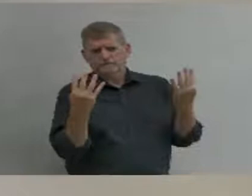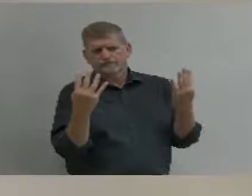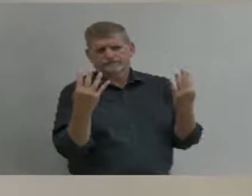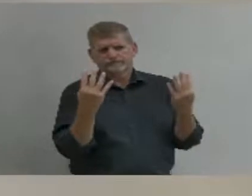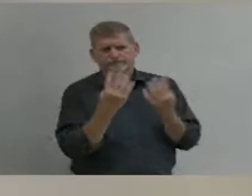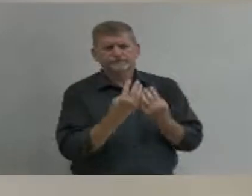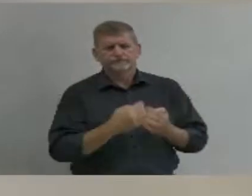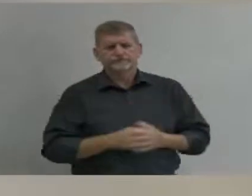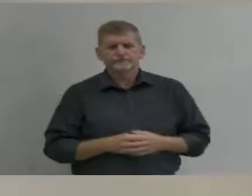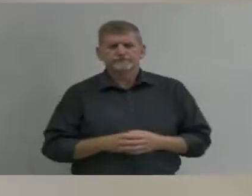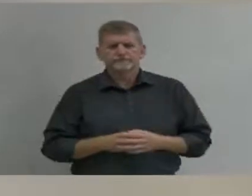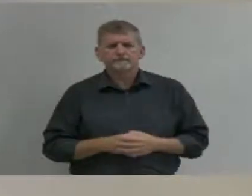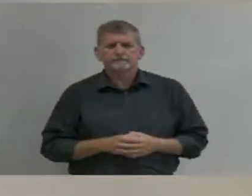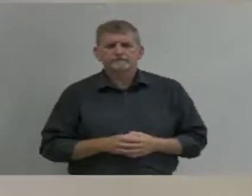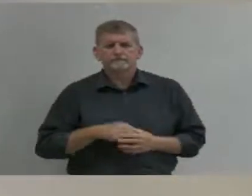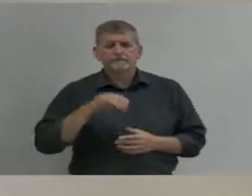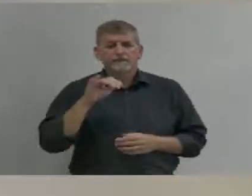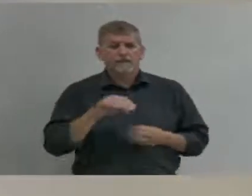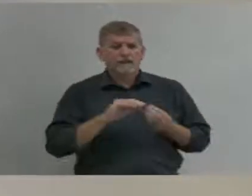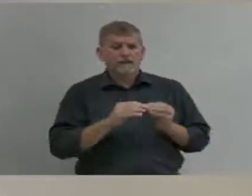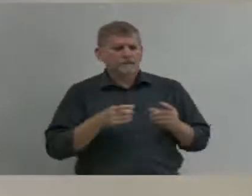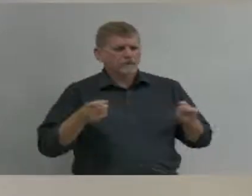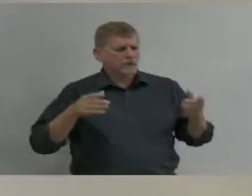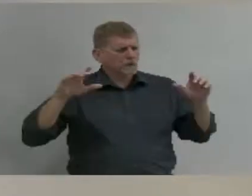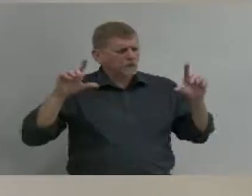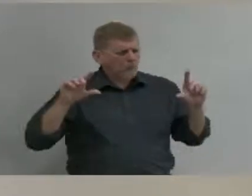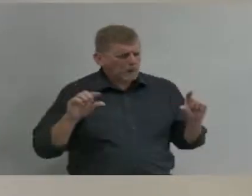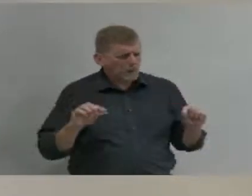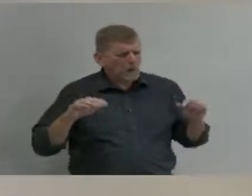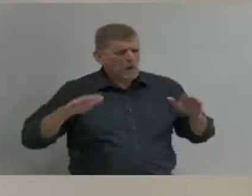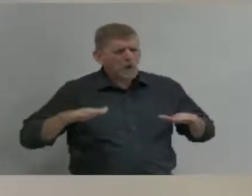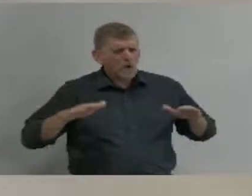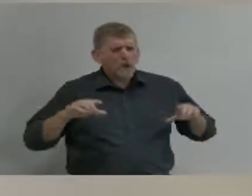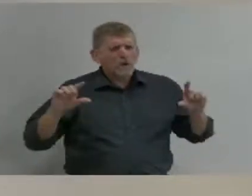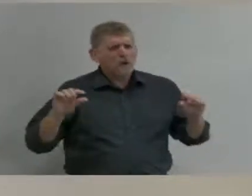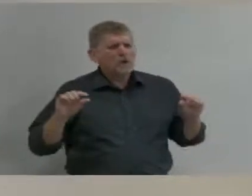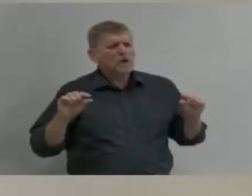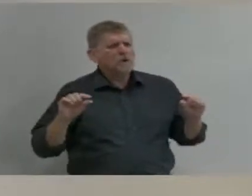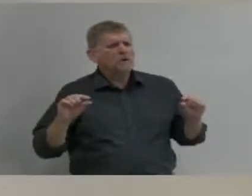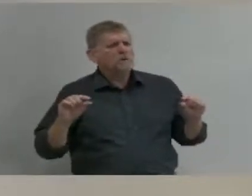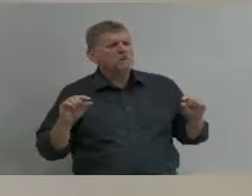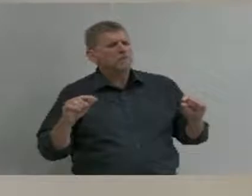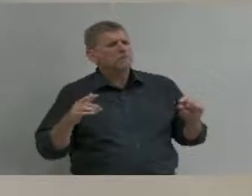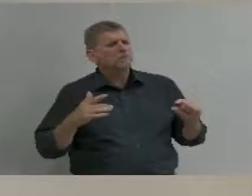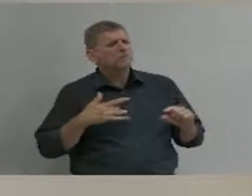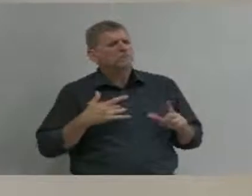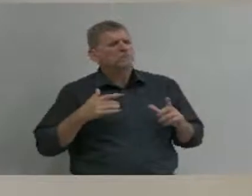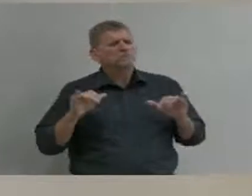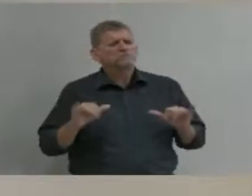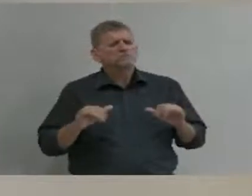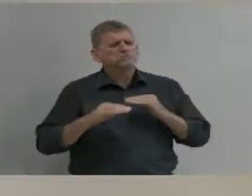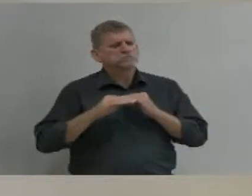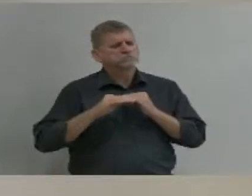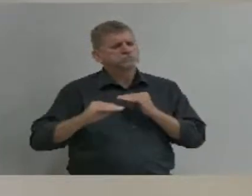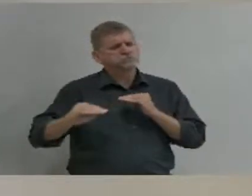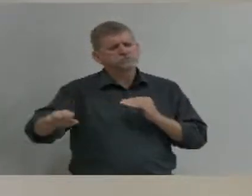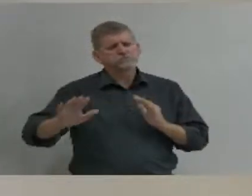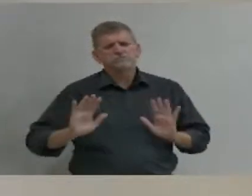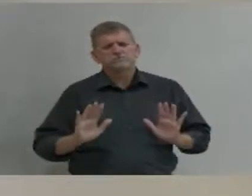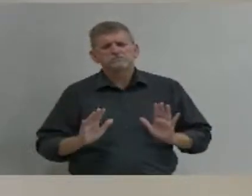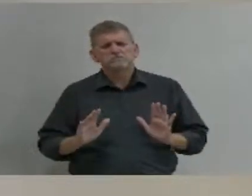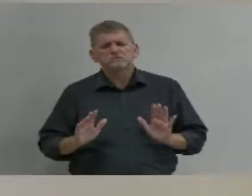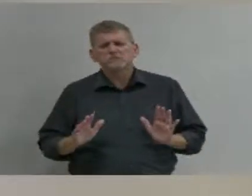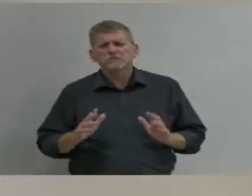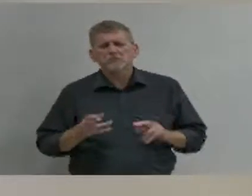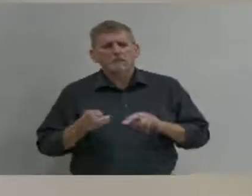relatively low number has been kind of a stable presence. We've not seen an uptick as we've looked at